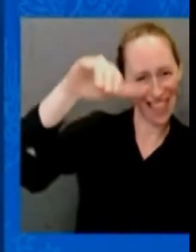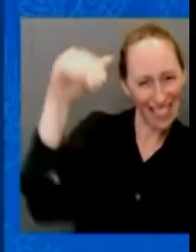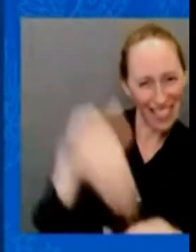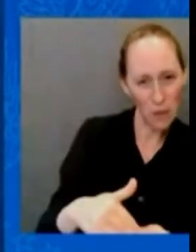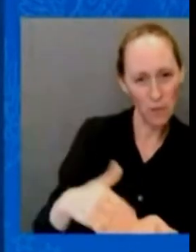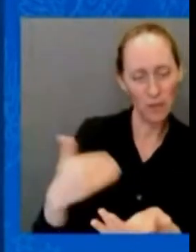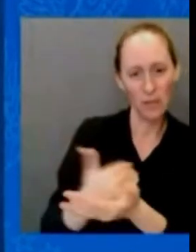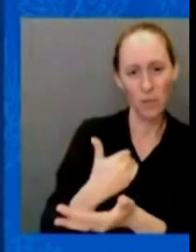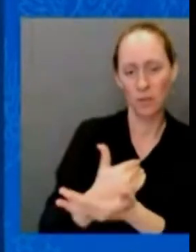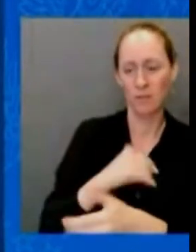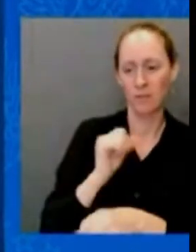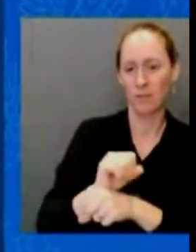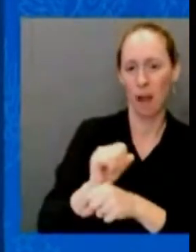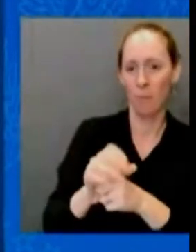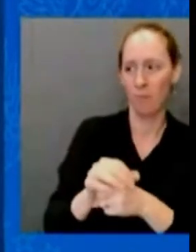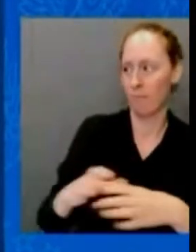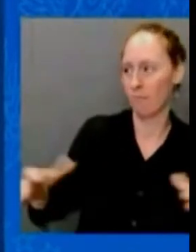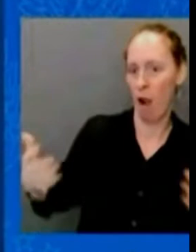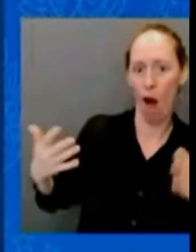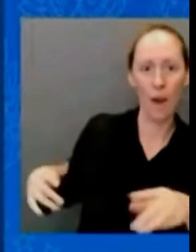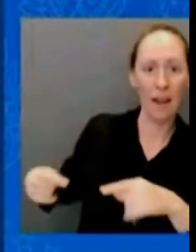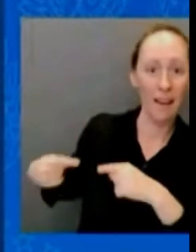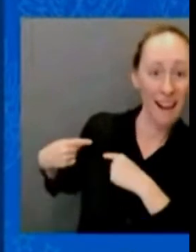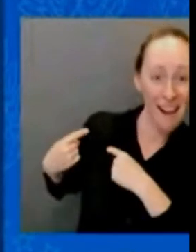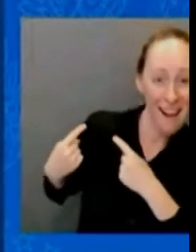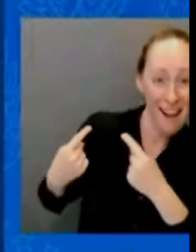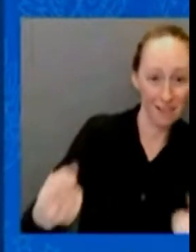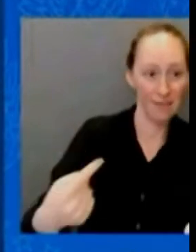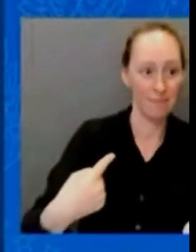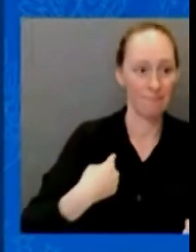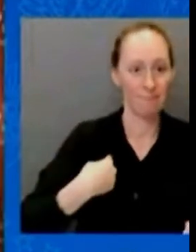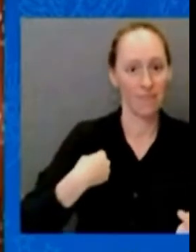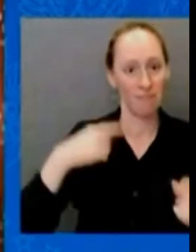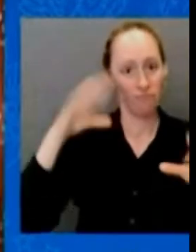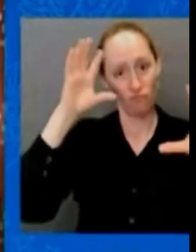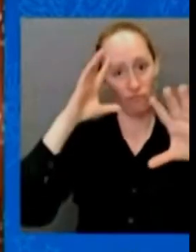faster rate than in 40 years.